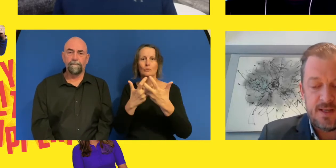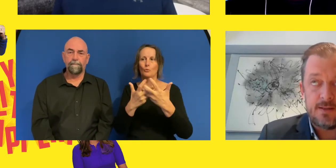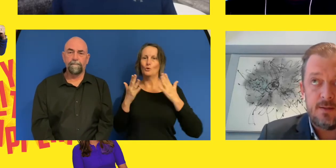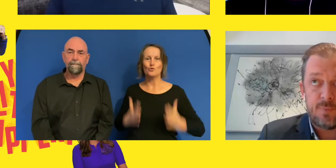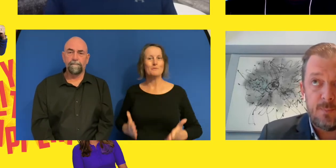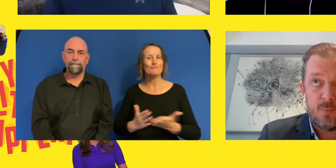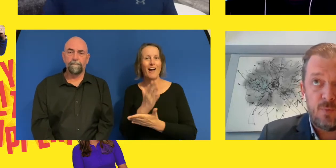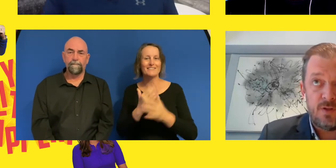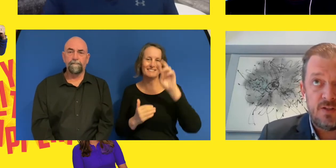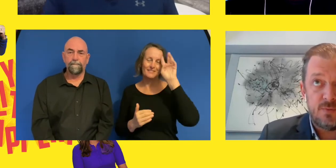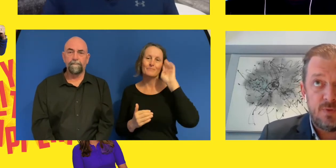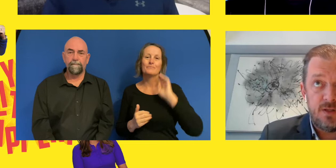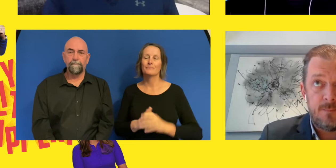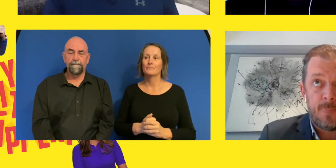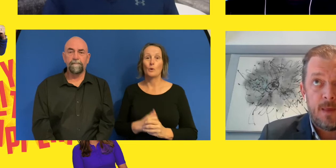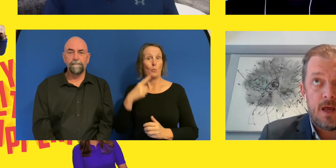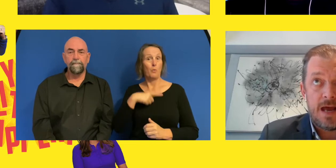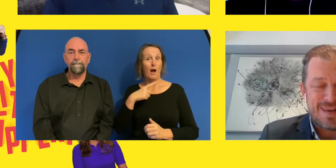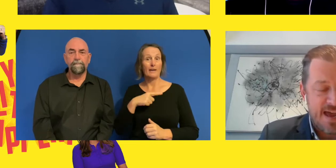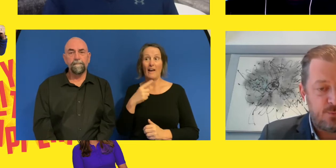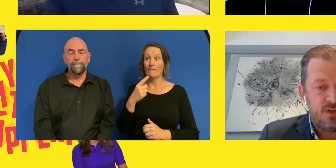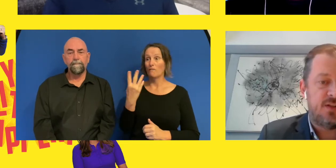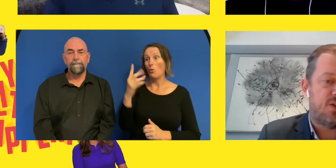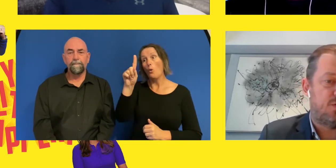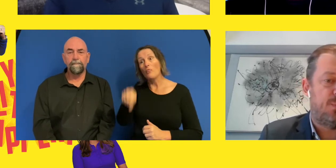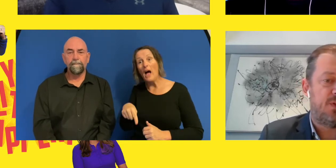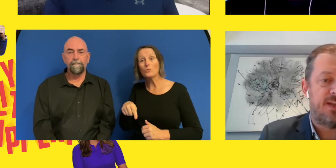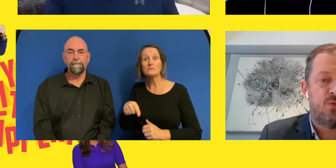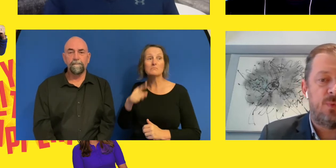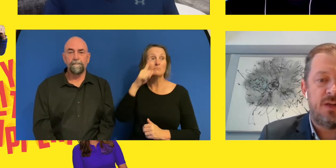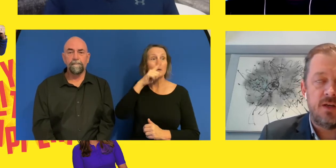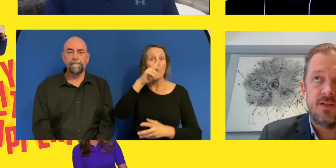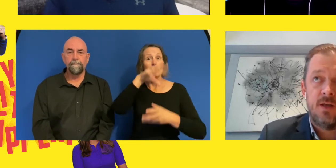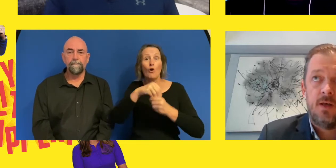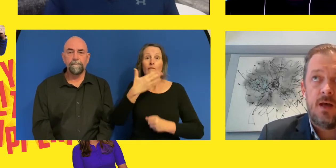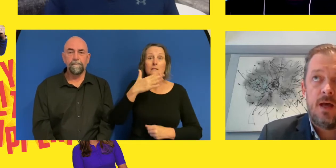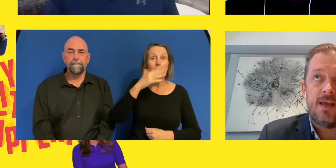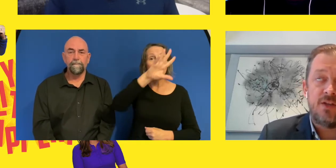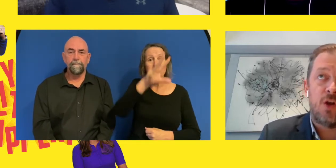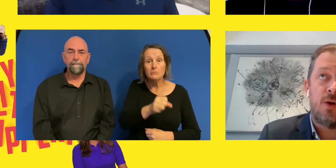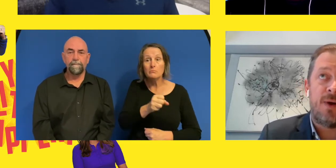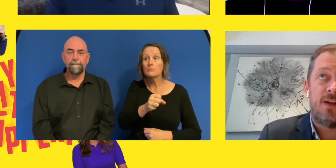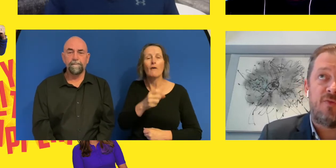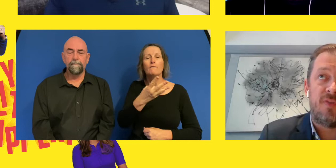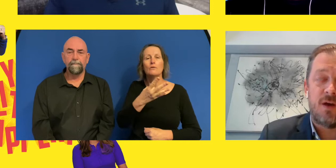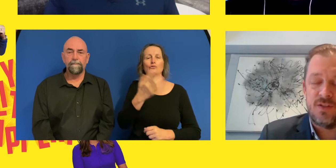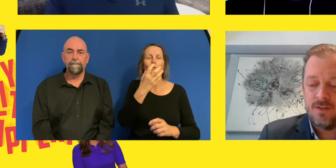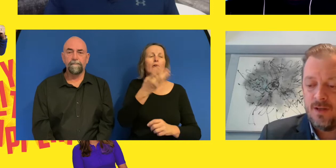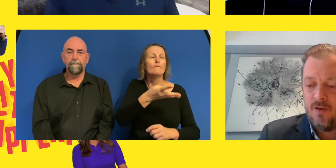see that the Paralympic movement needs to be aligned with the international human rights movement, because, again, it's not only about